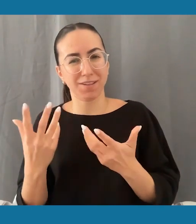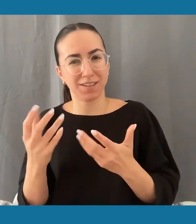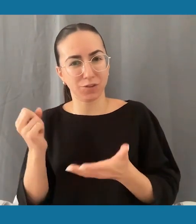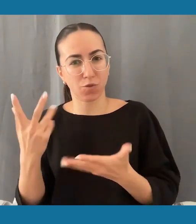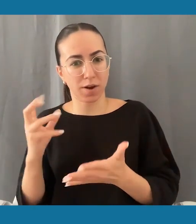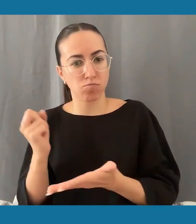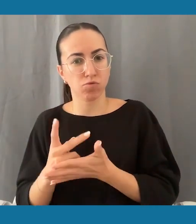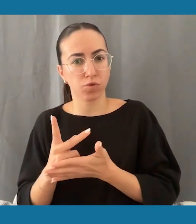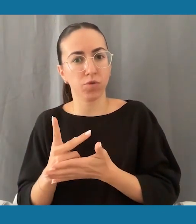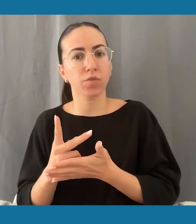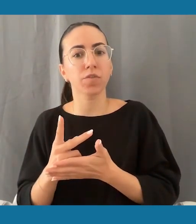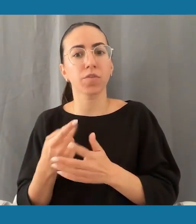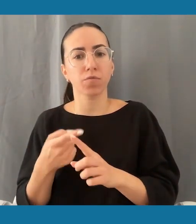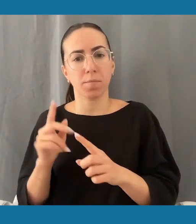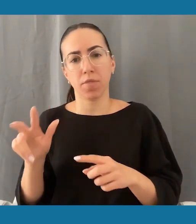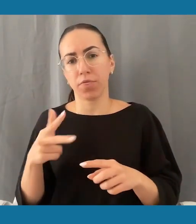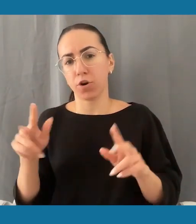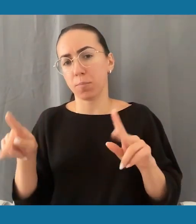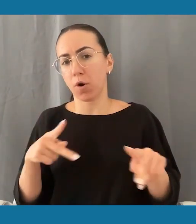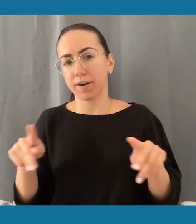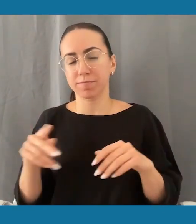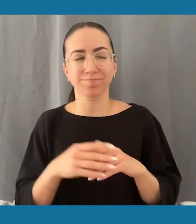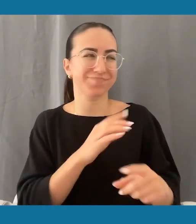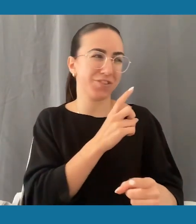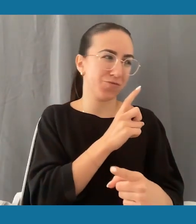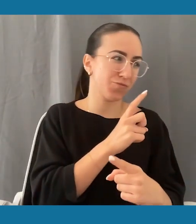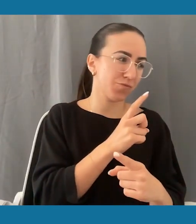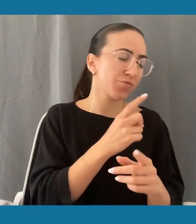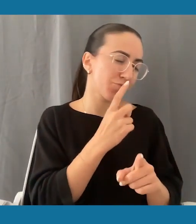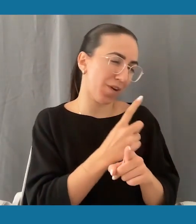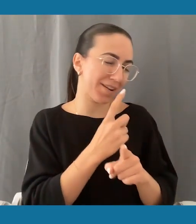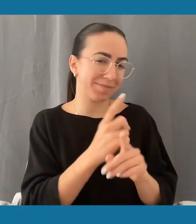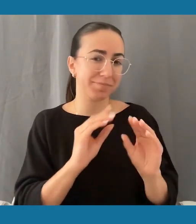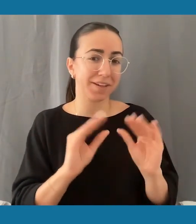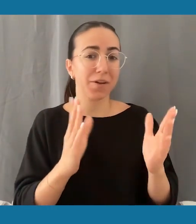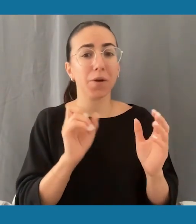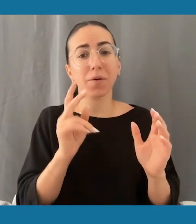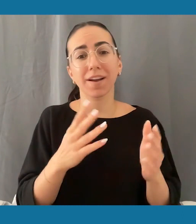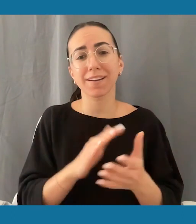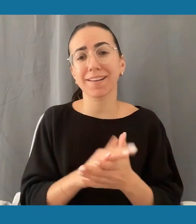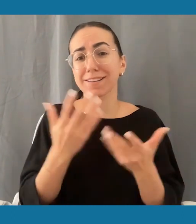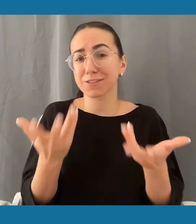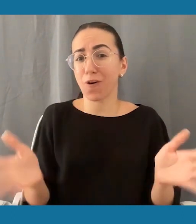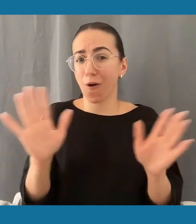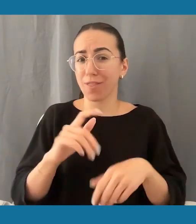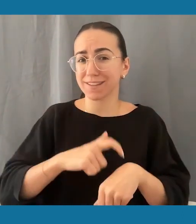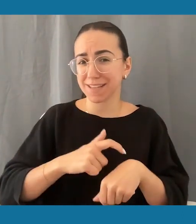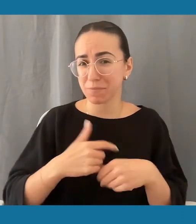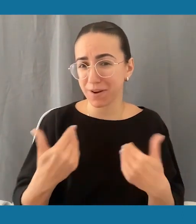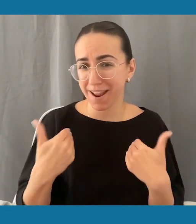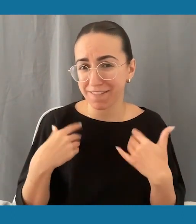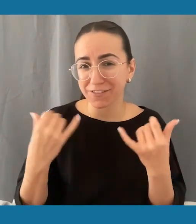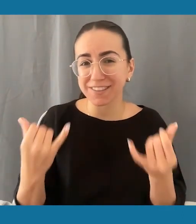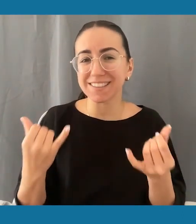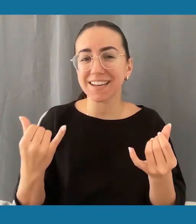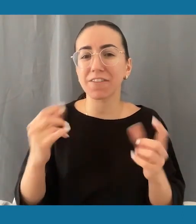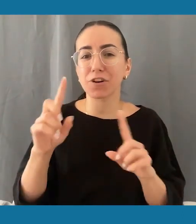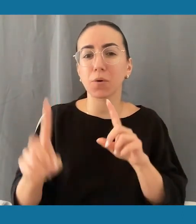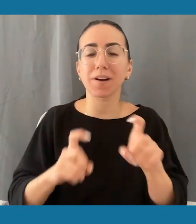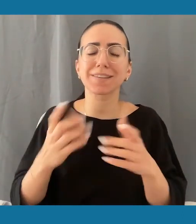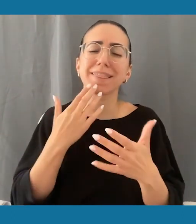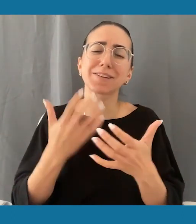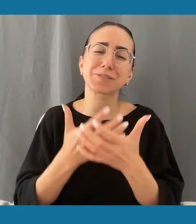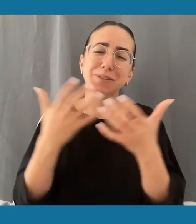party. Right, that makes sense. Well, that's all the time that we have today for questions. Thank you so much again,